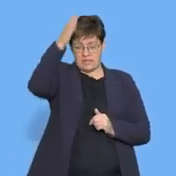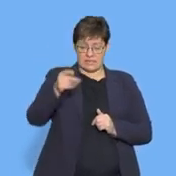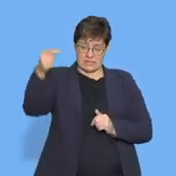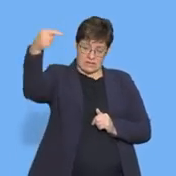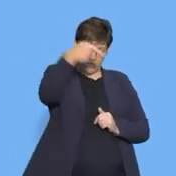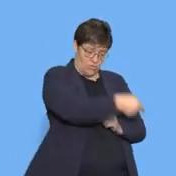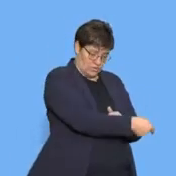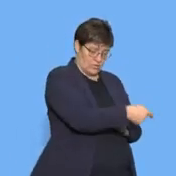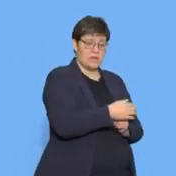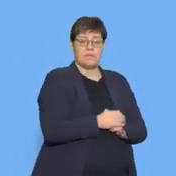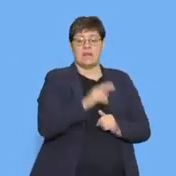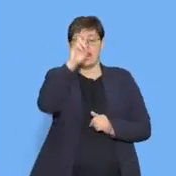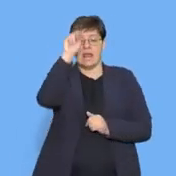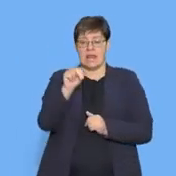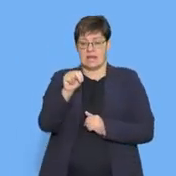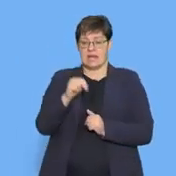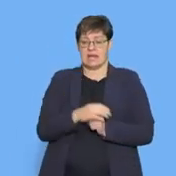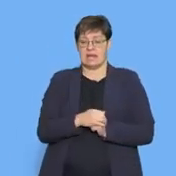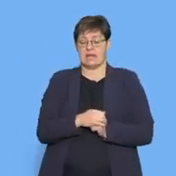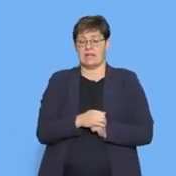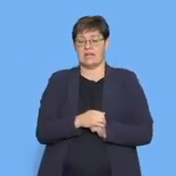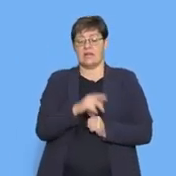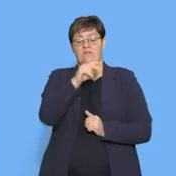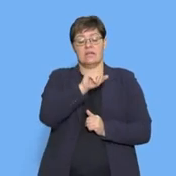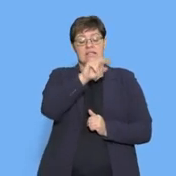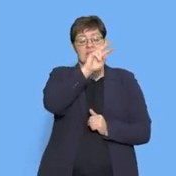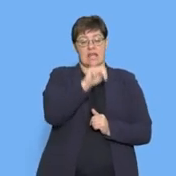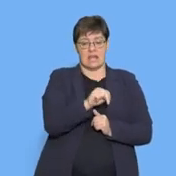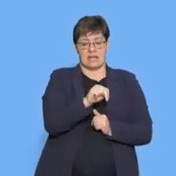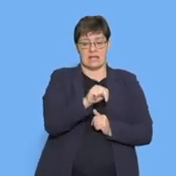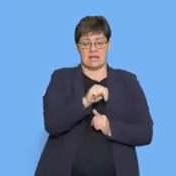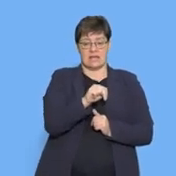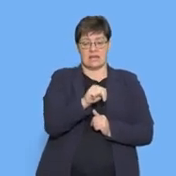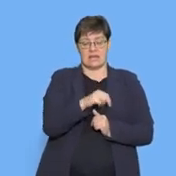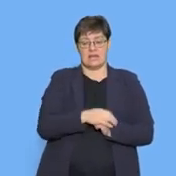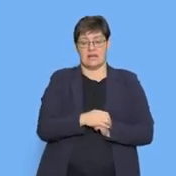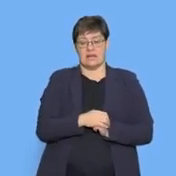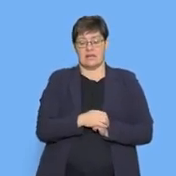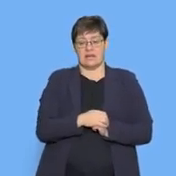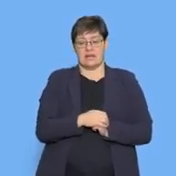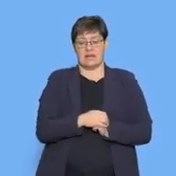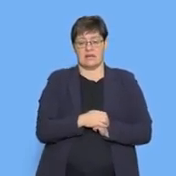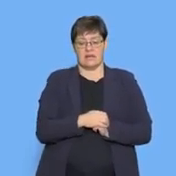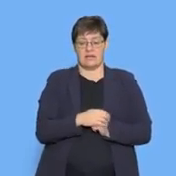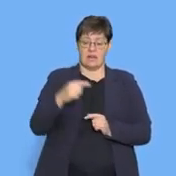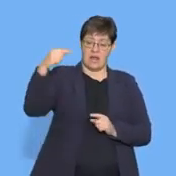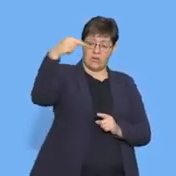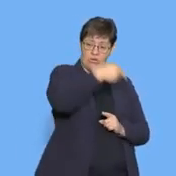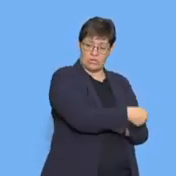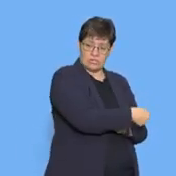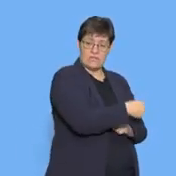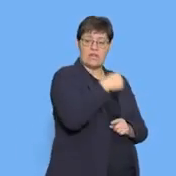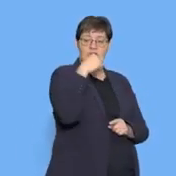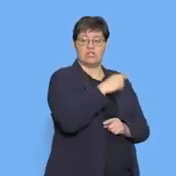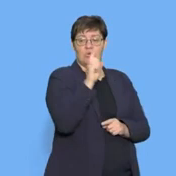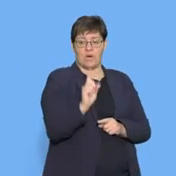and the angle across it. So it's going to be n and sine of the angle across it. And